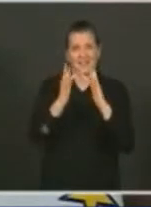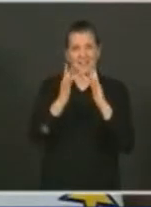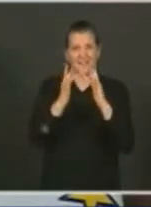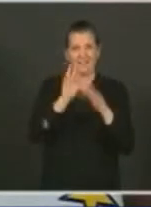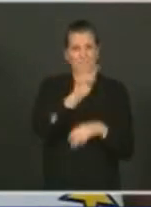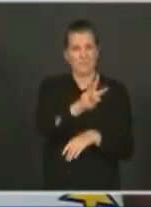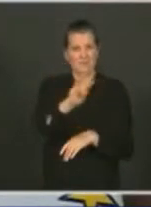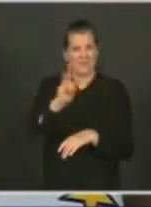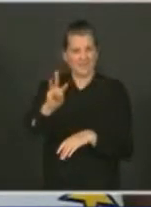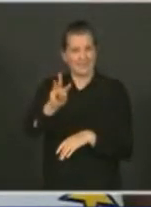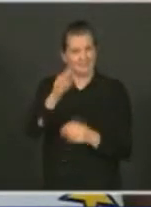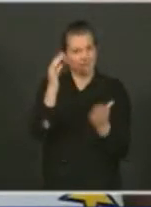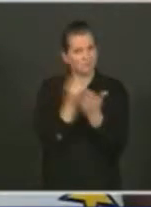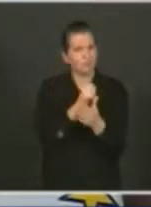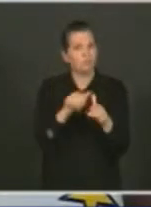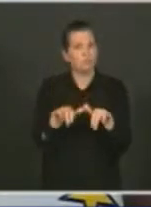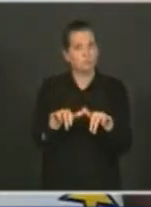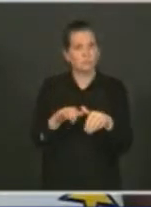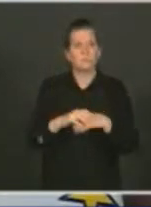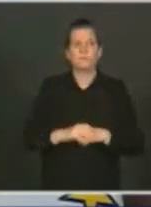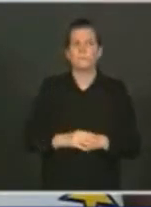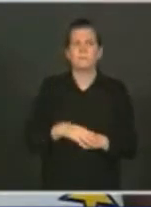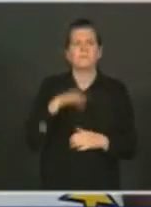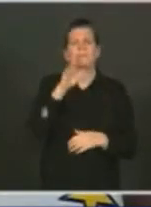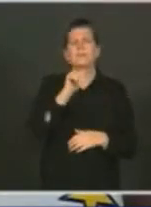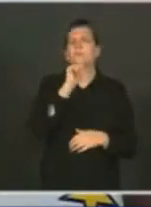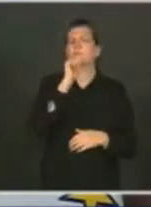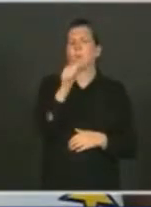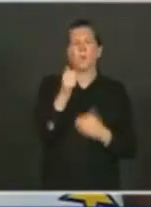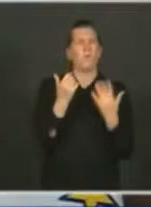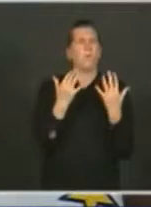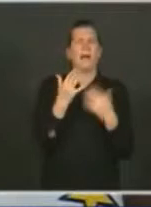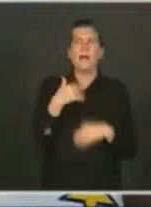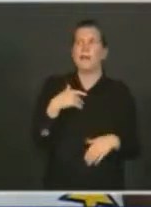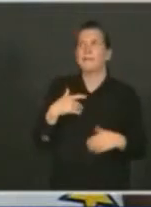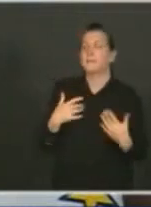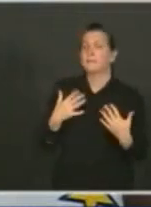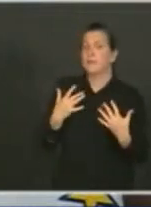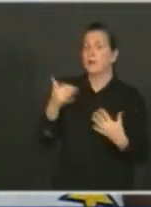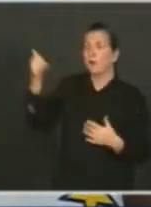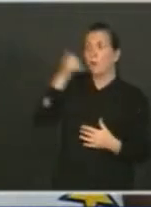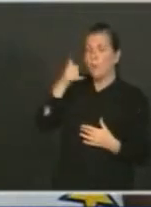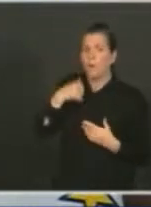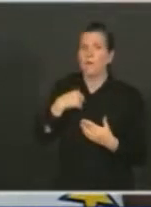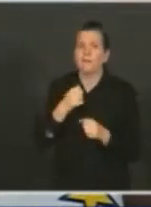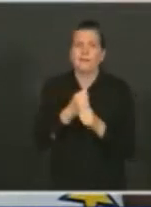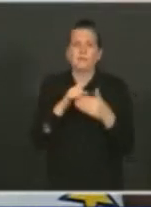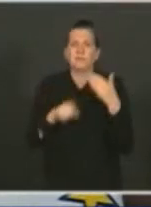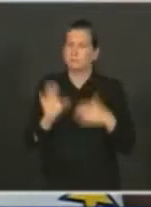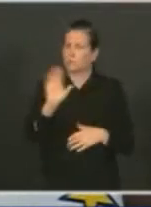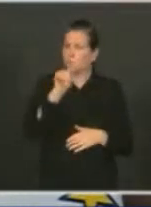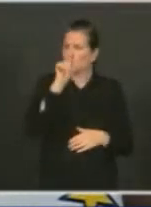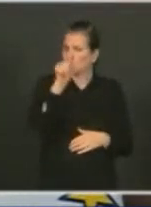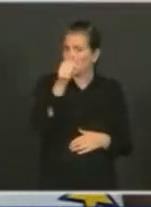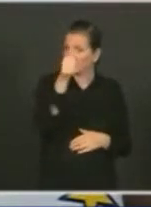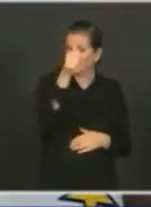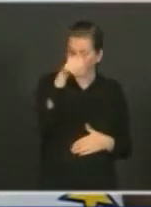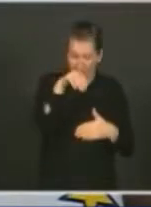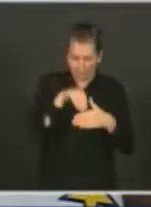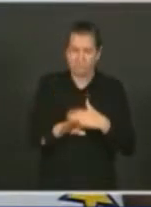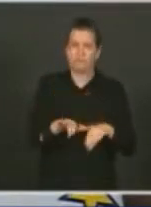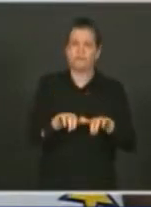you don't wait for someone to call you. Don't worry. You can go yourself to